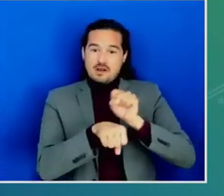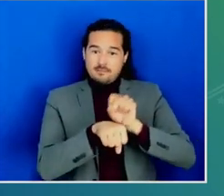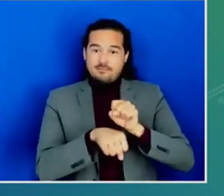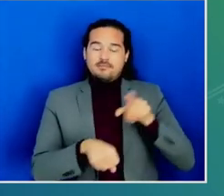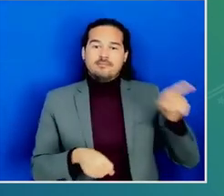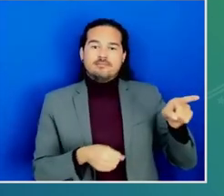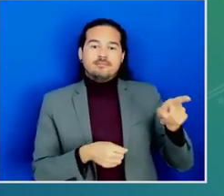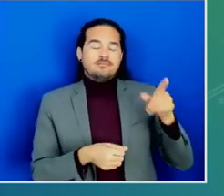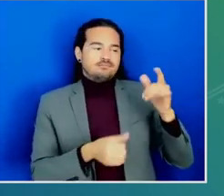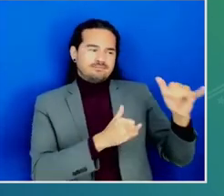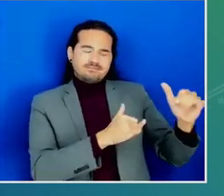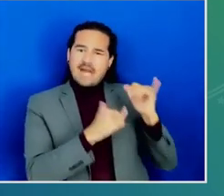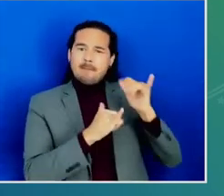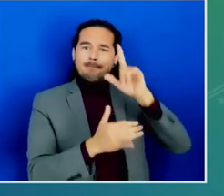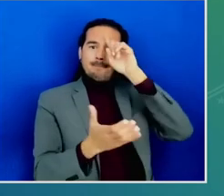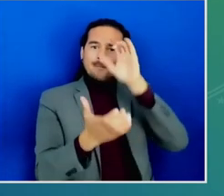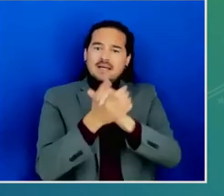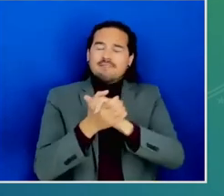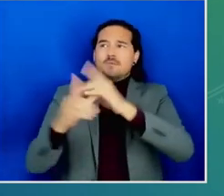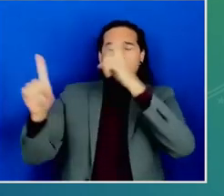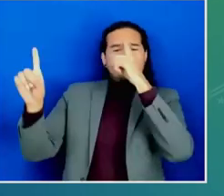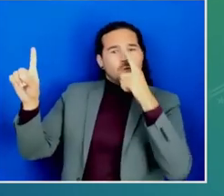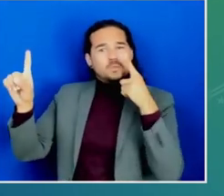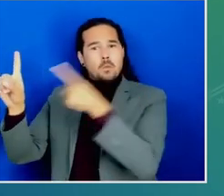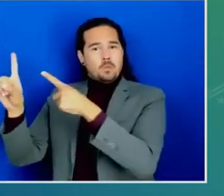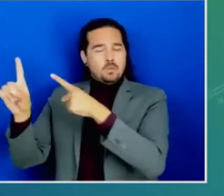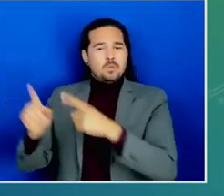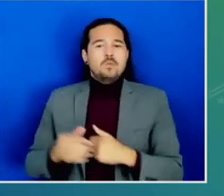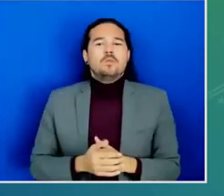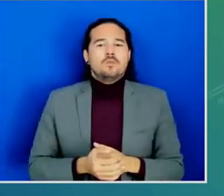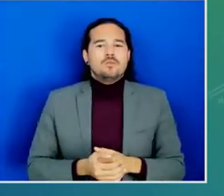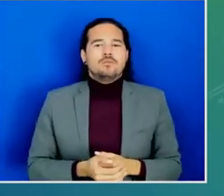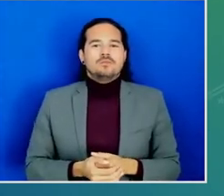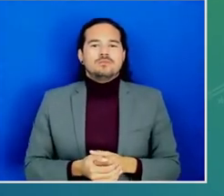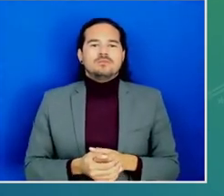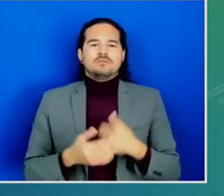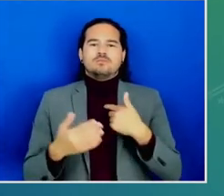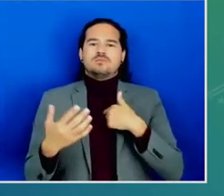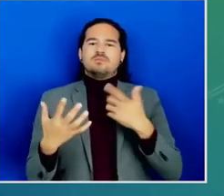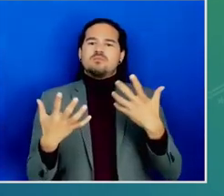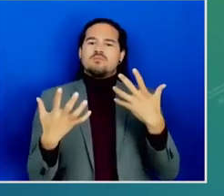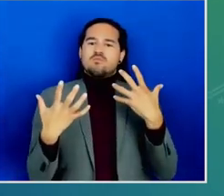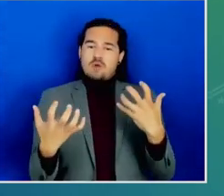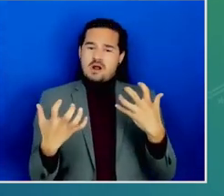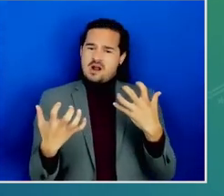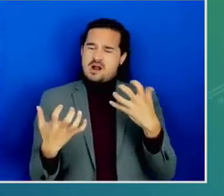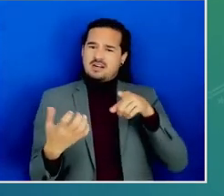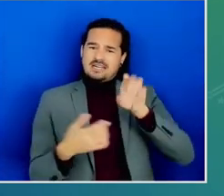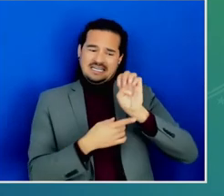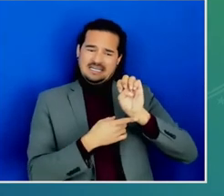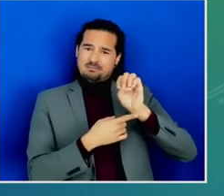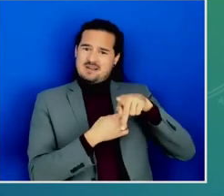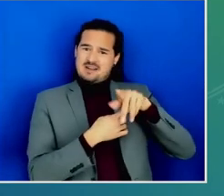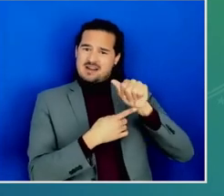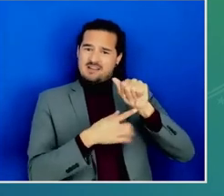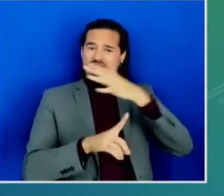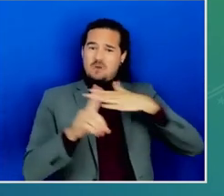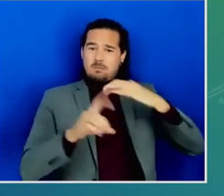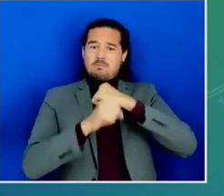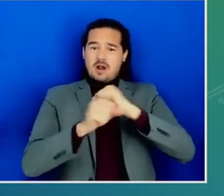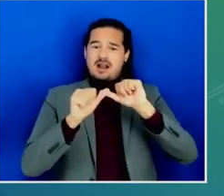consensus and finding common purpose. He's a leader who will respect the EPA's place as the world's